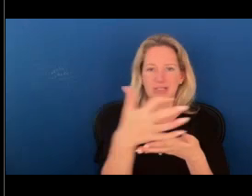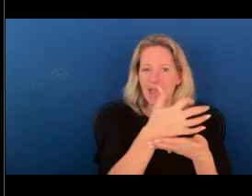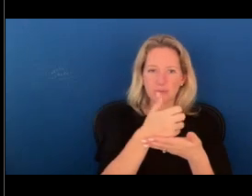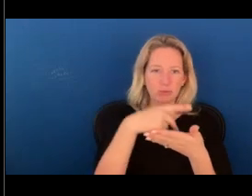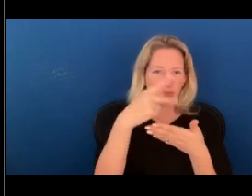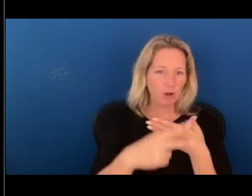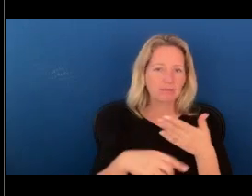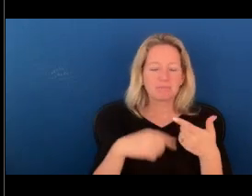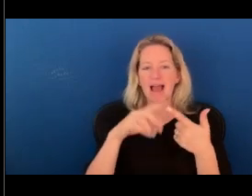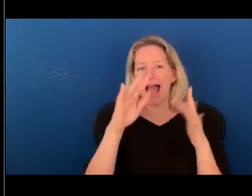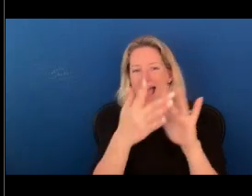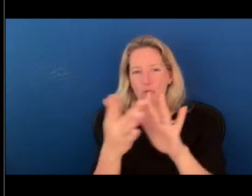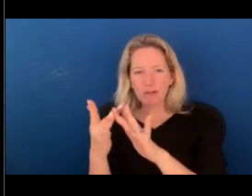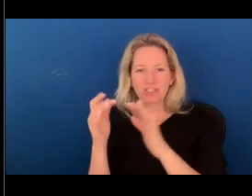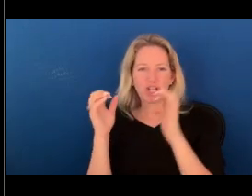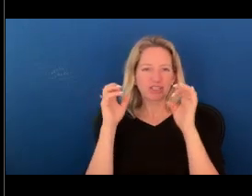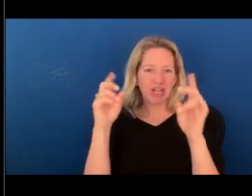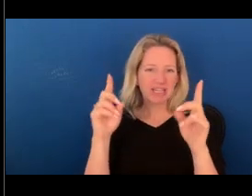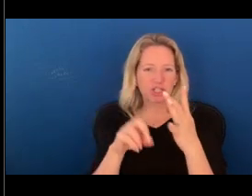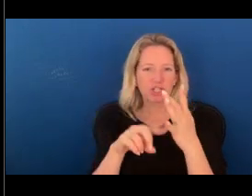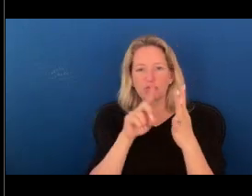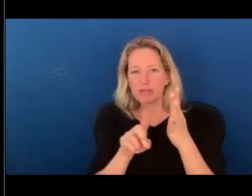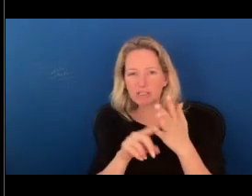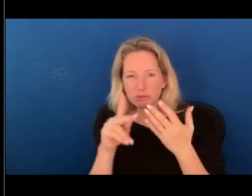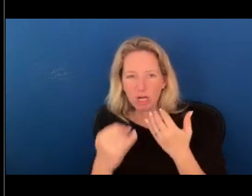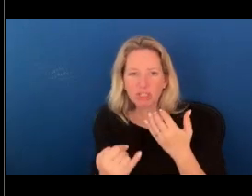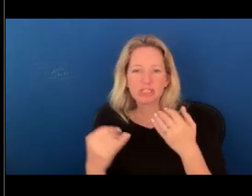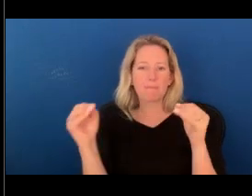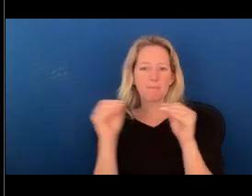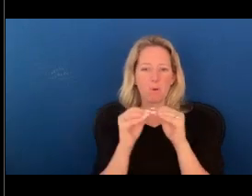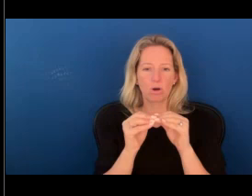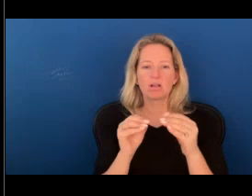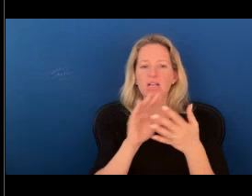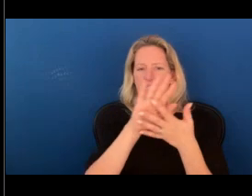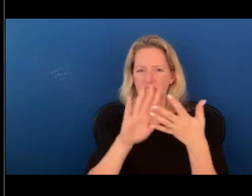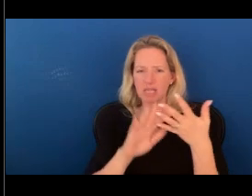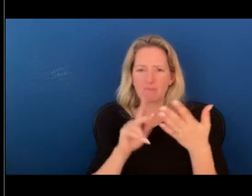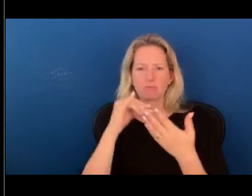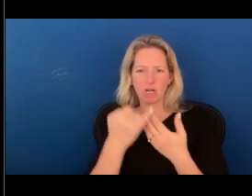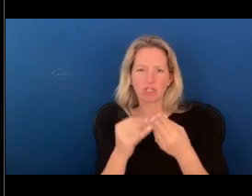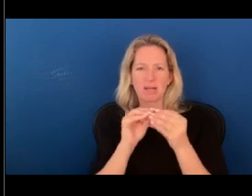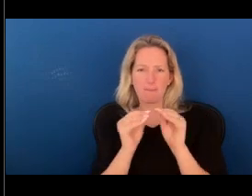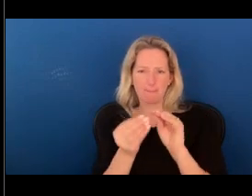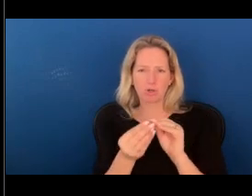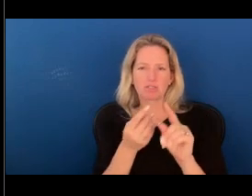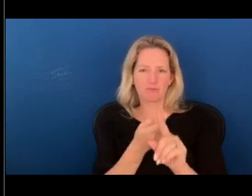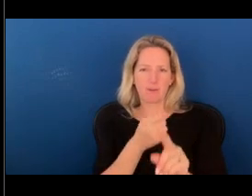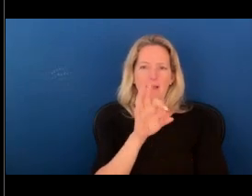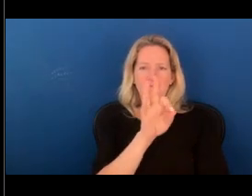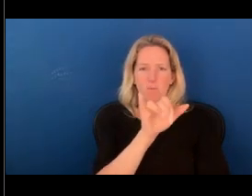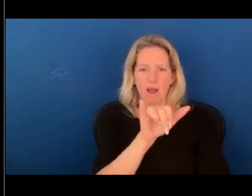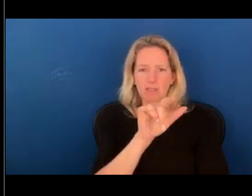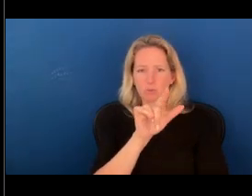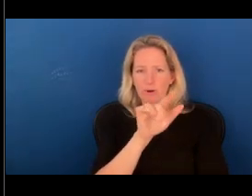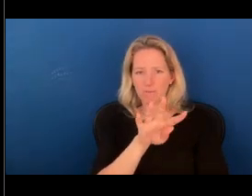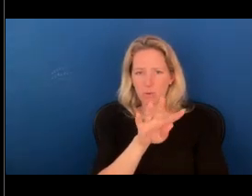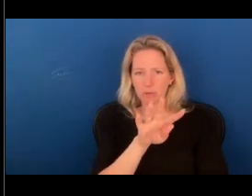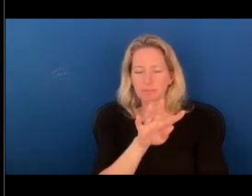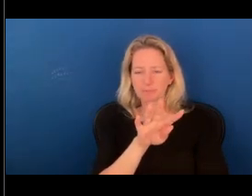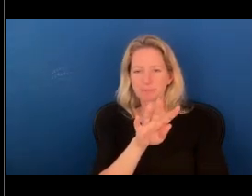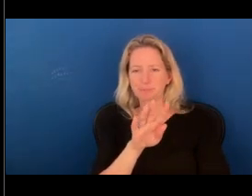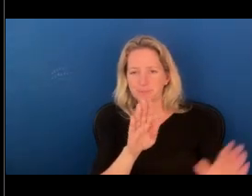outreach and education, research projects, and more. You can see some of the project numbers here. That's through FY24. We